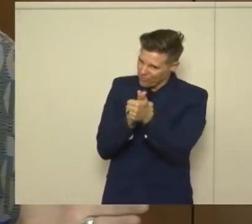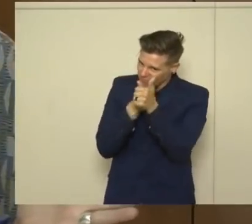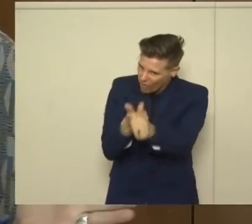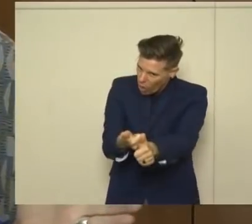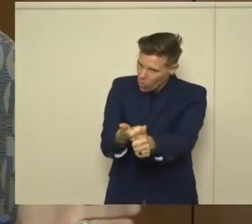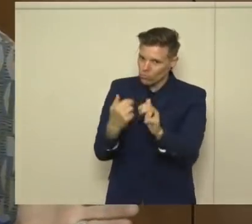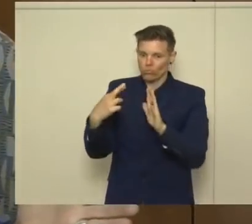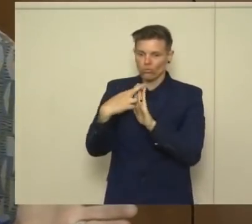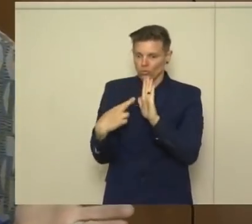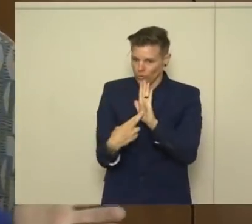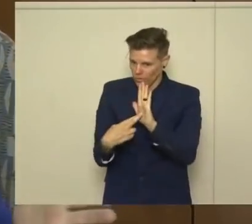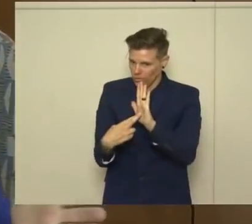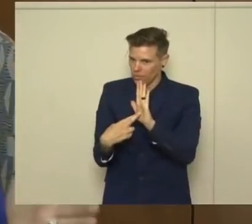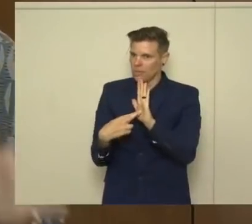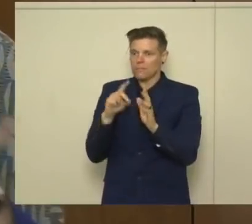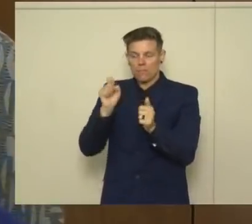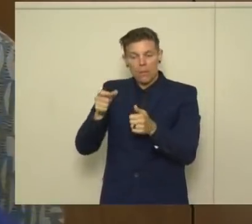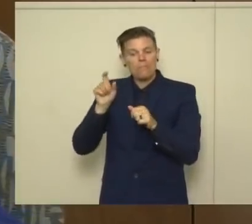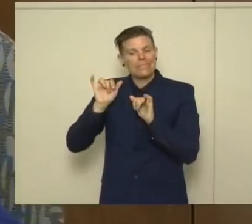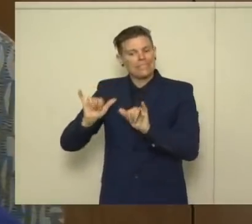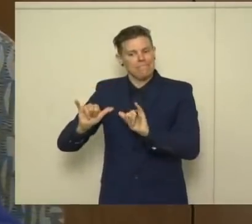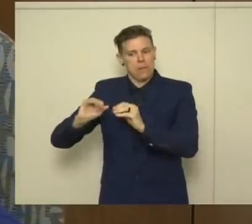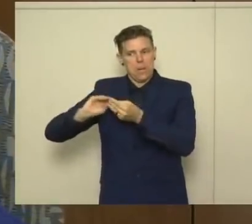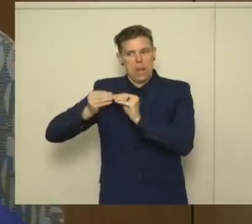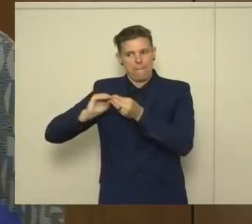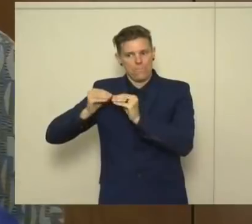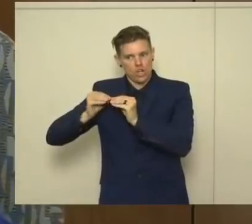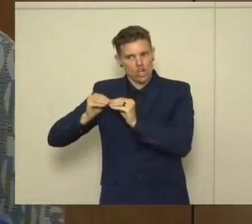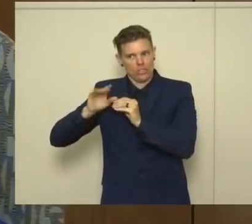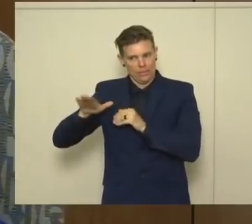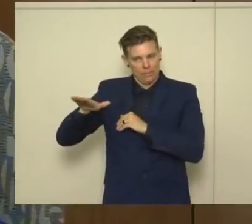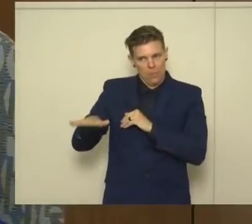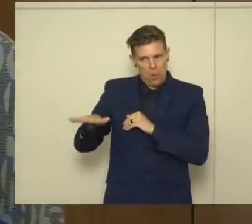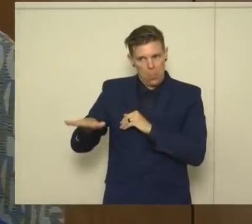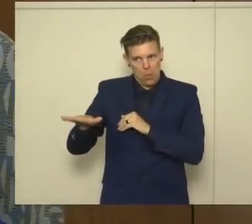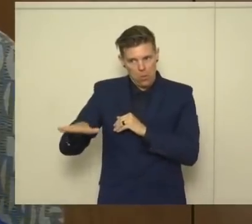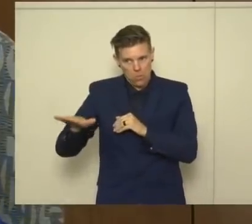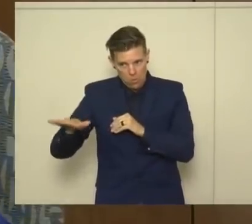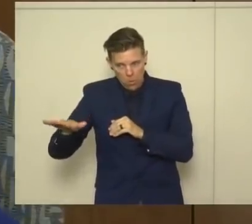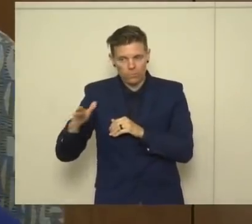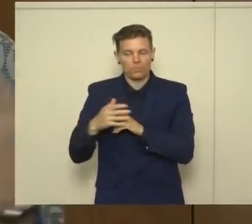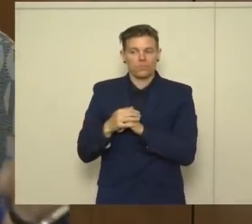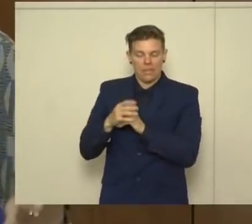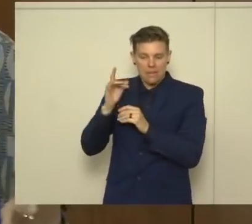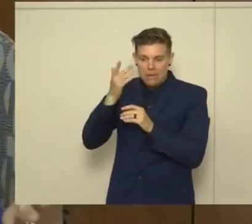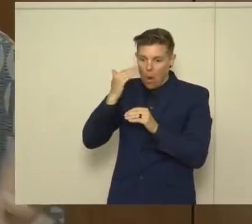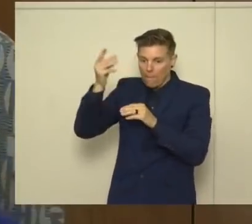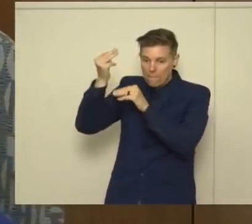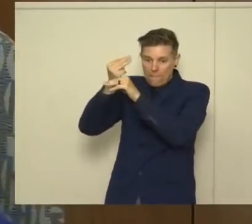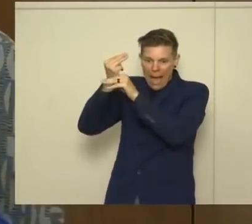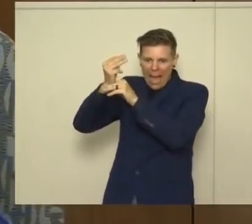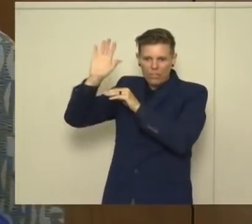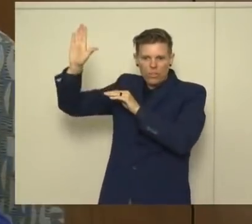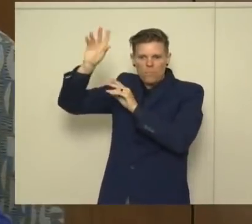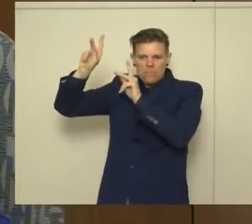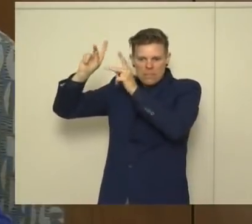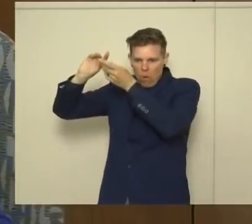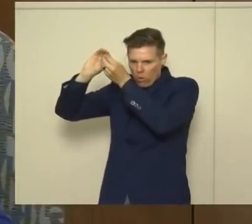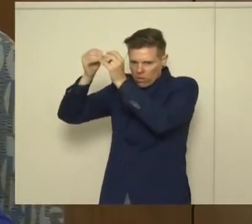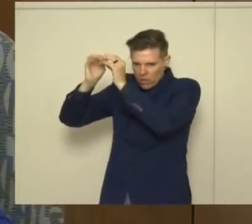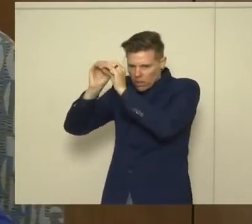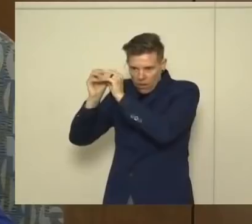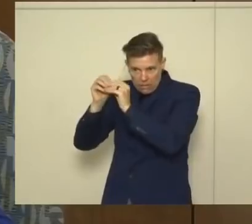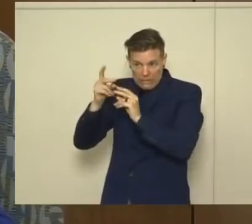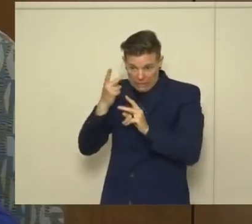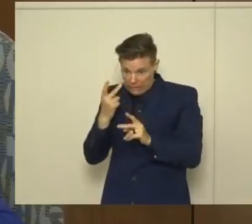that LANL and our other healthcare experts, our scientists, have determined, then we can make the next set of decisions